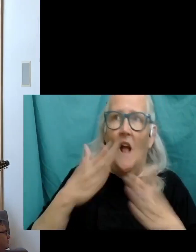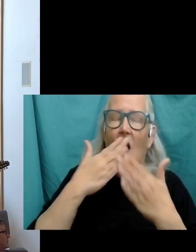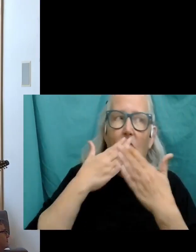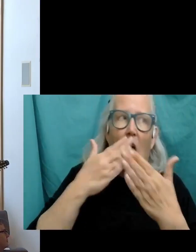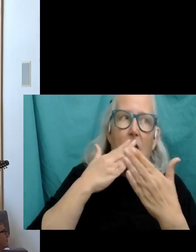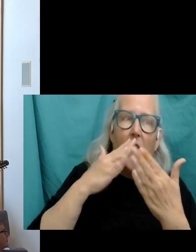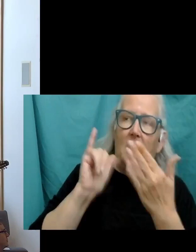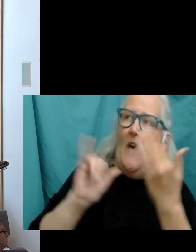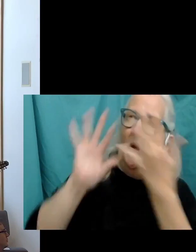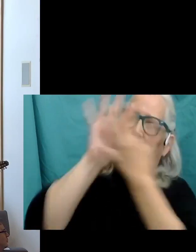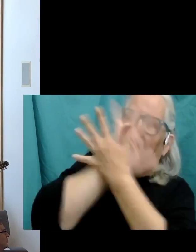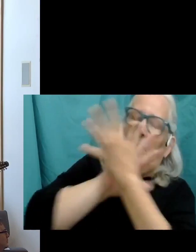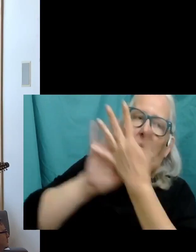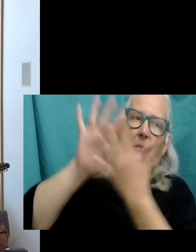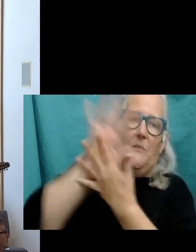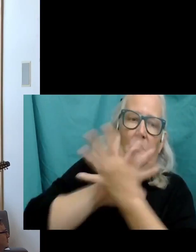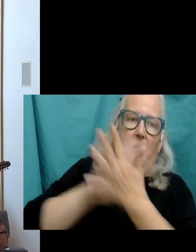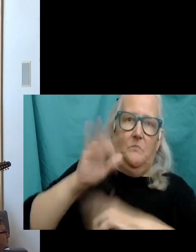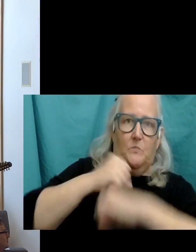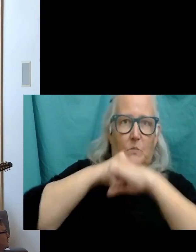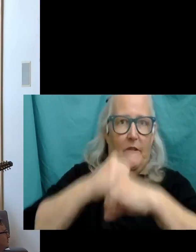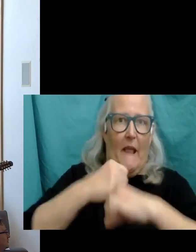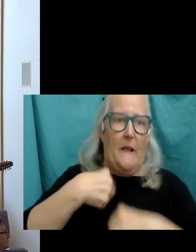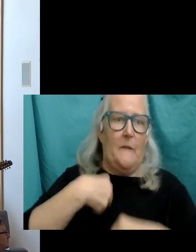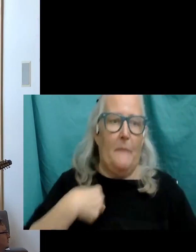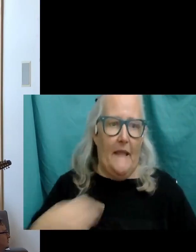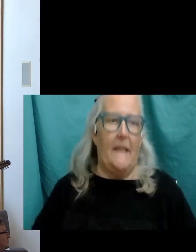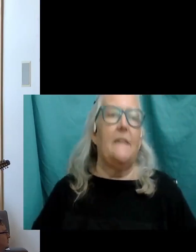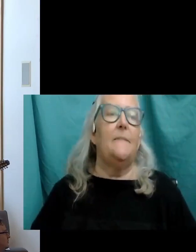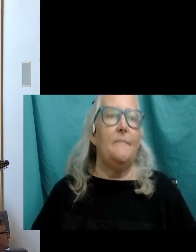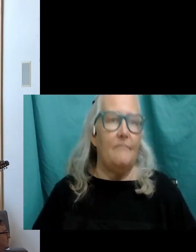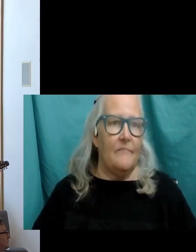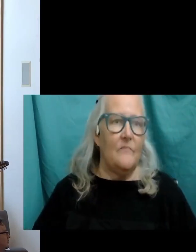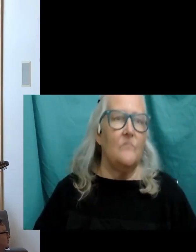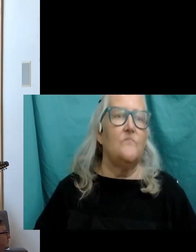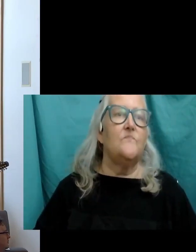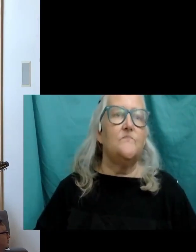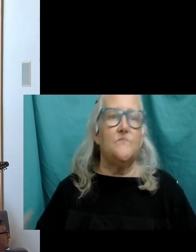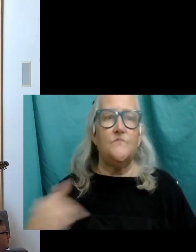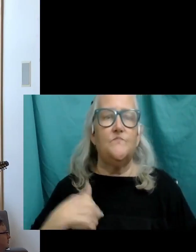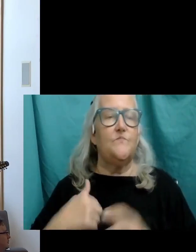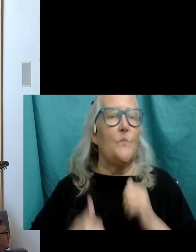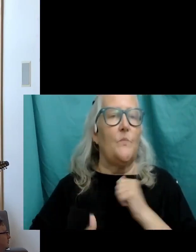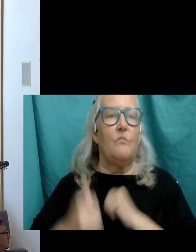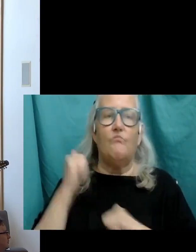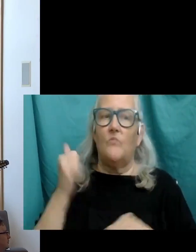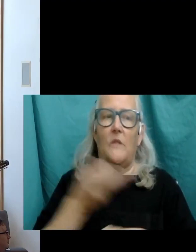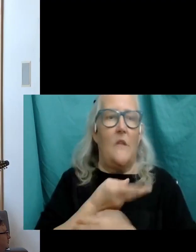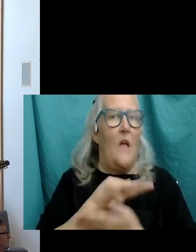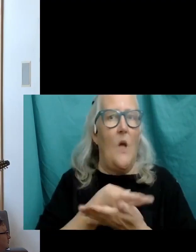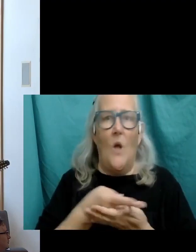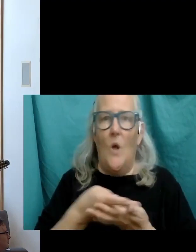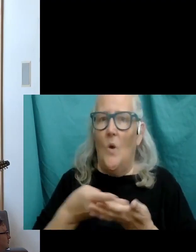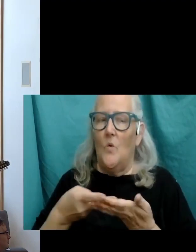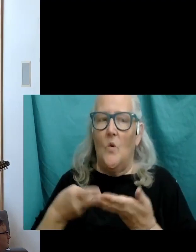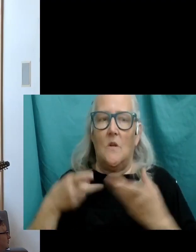me along. I will not lie me down, this